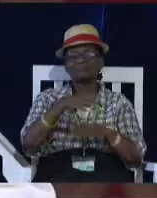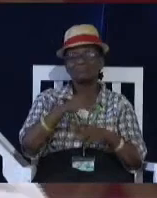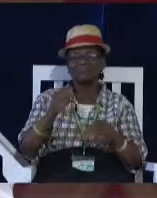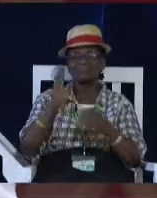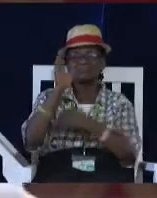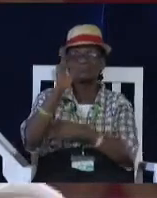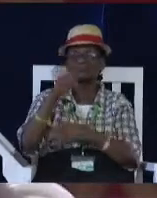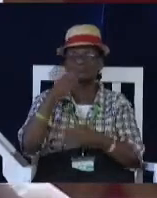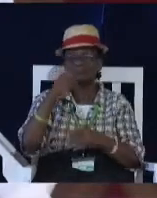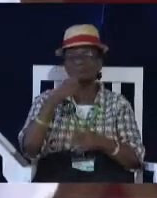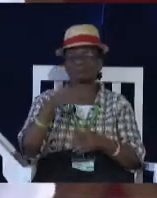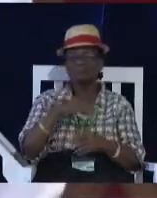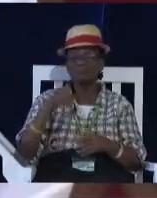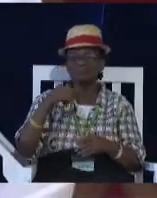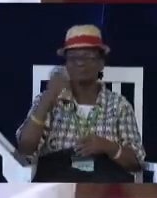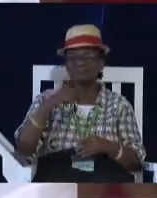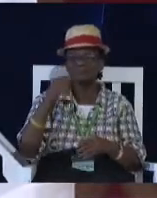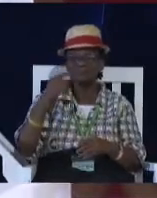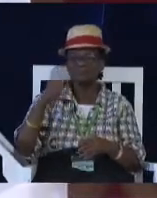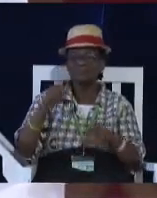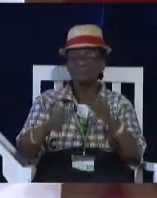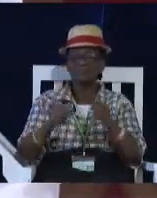there are some people in the congregation